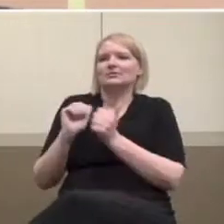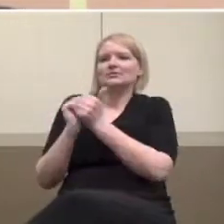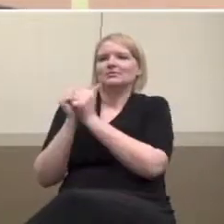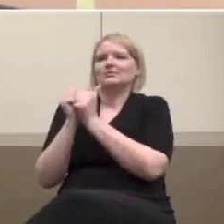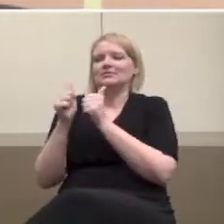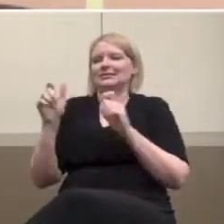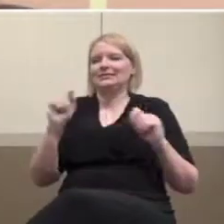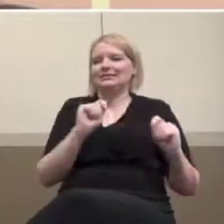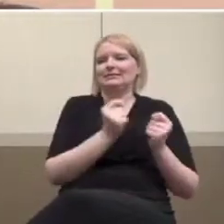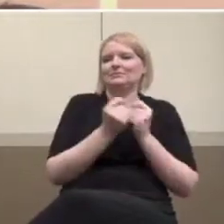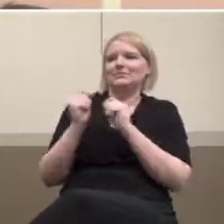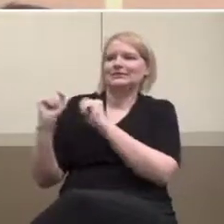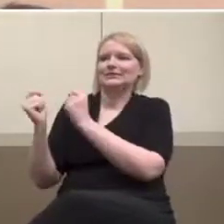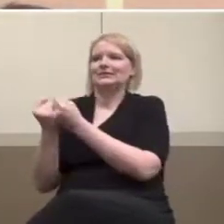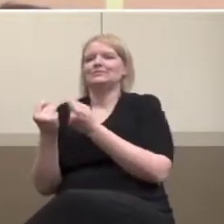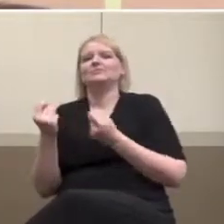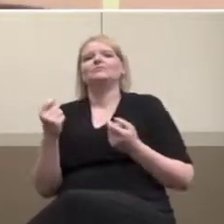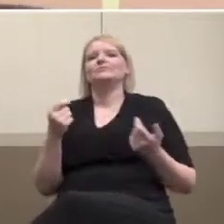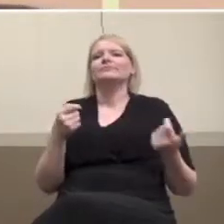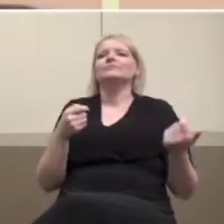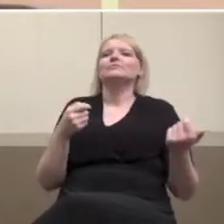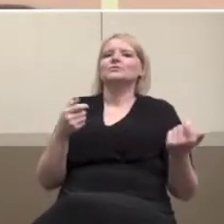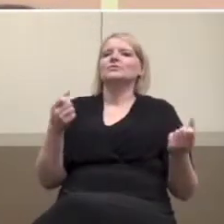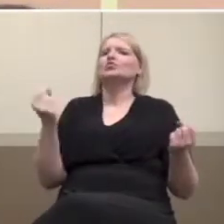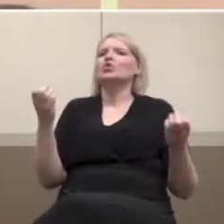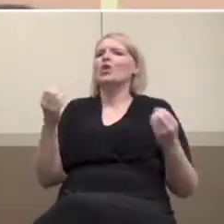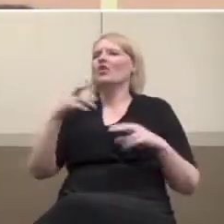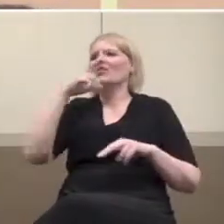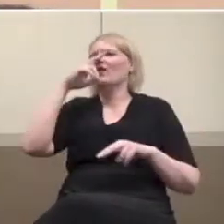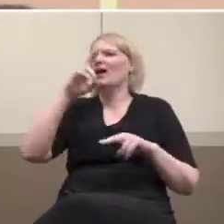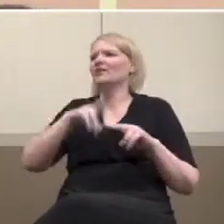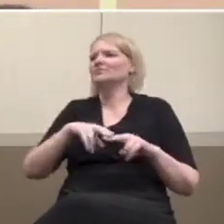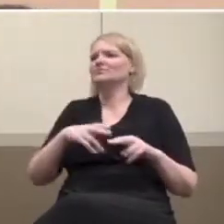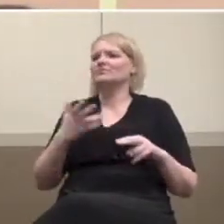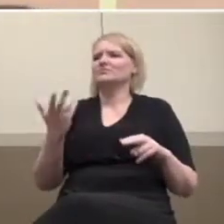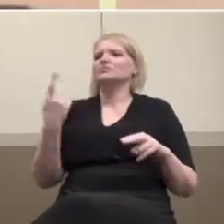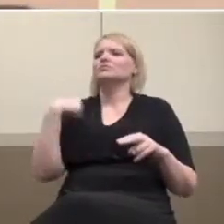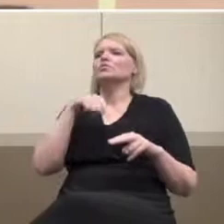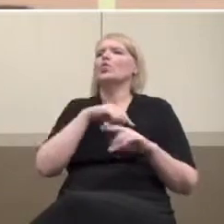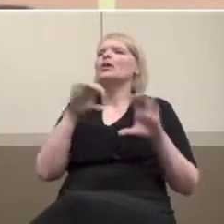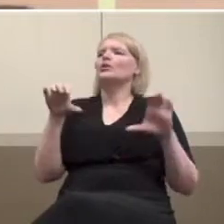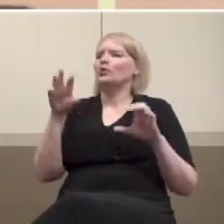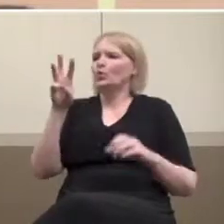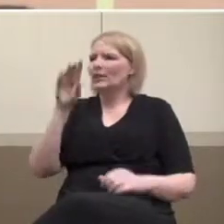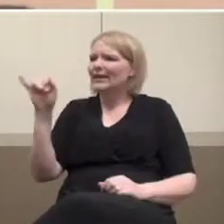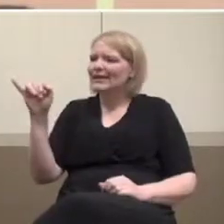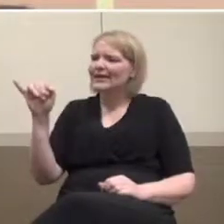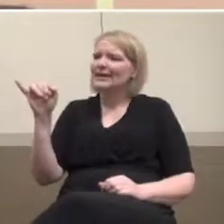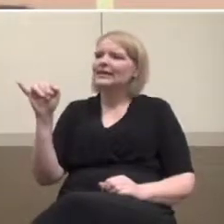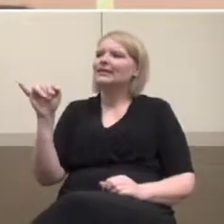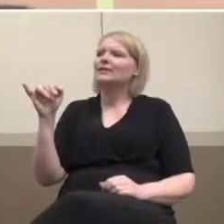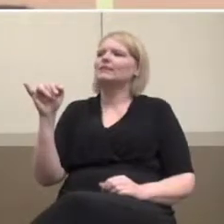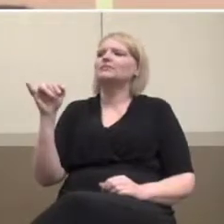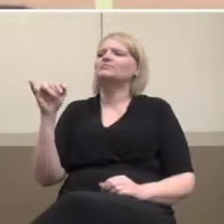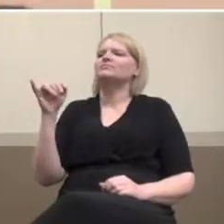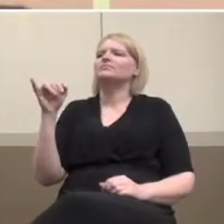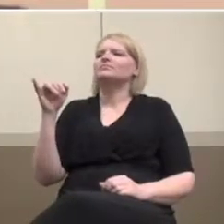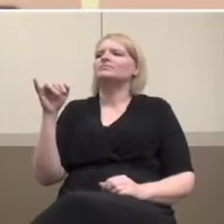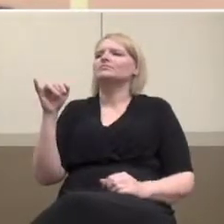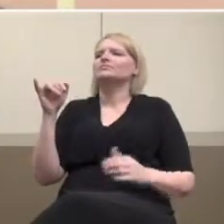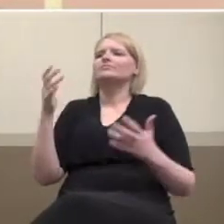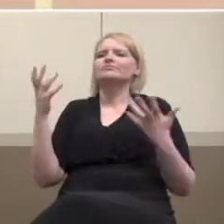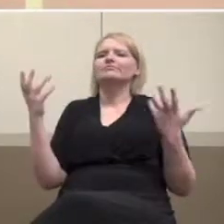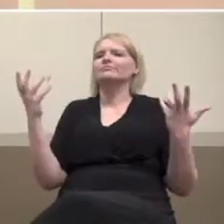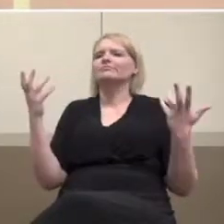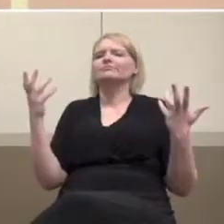and then others did like this flower, so that was really fun. We've done I'm trying to think of what else we've done. We've done just like